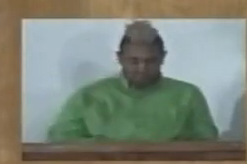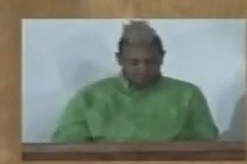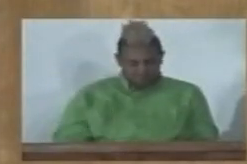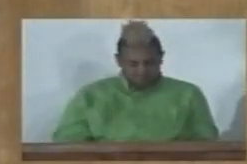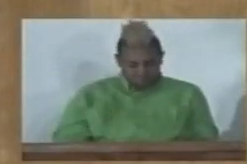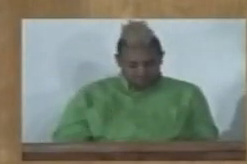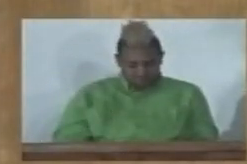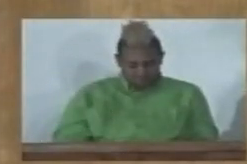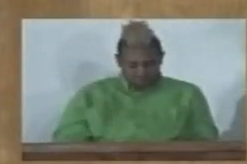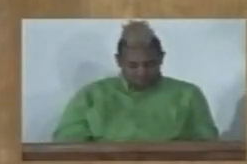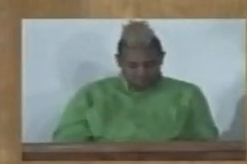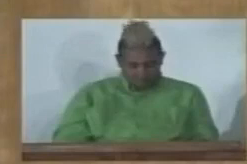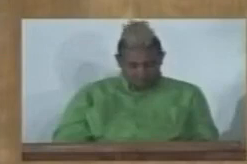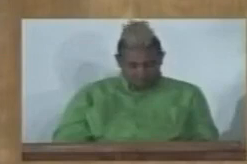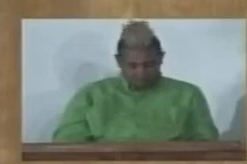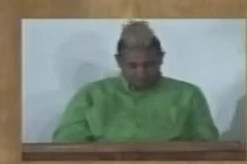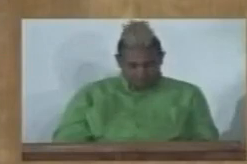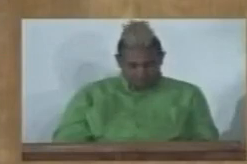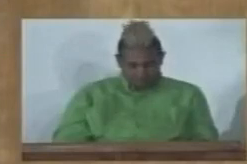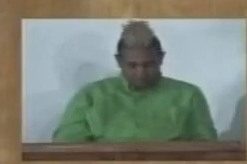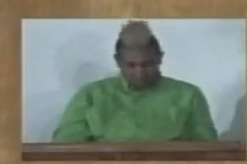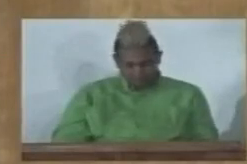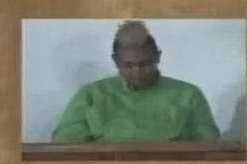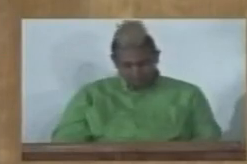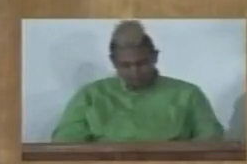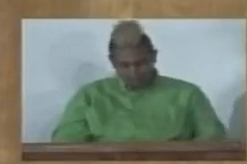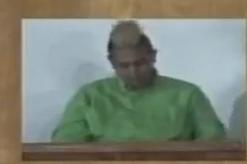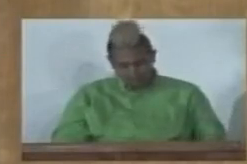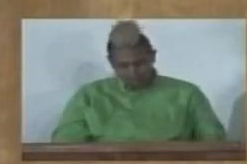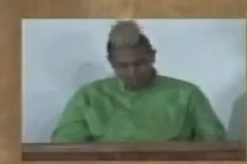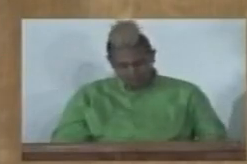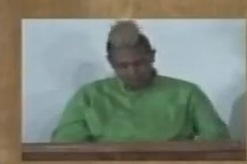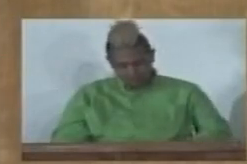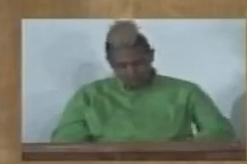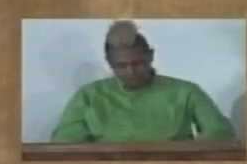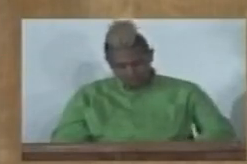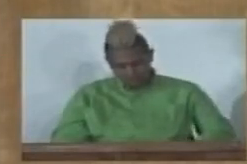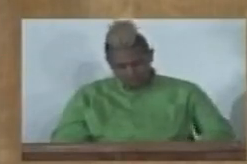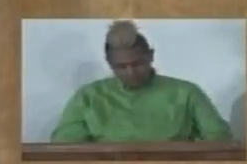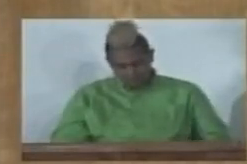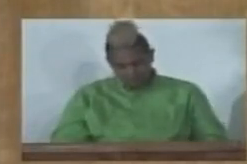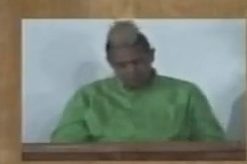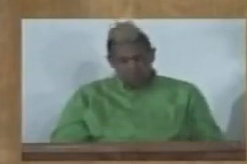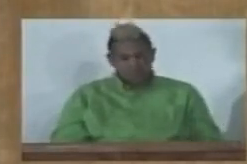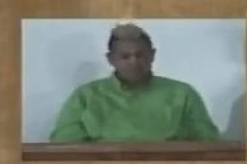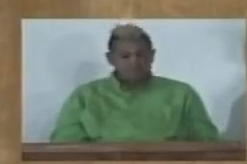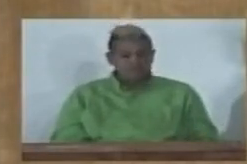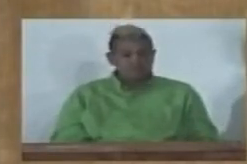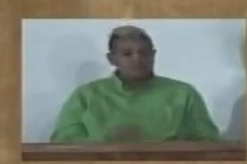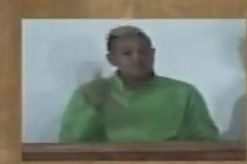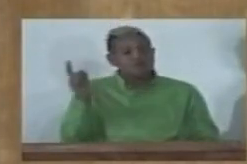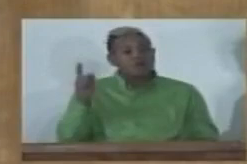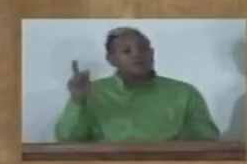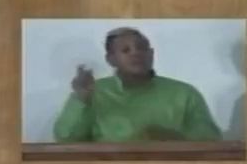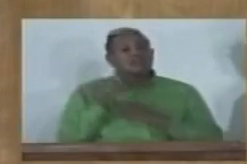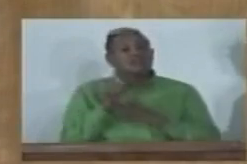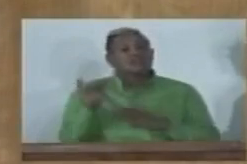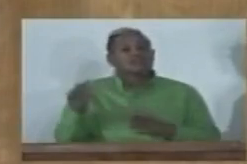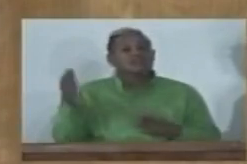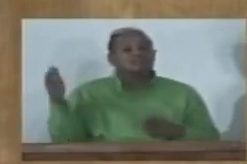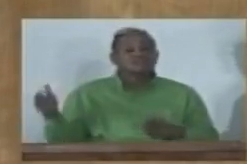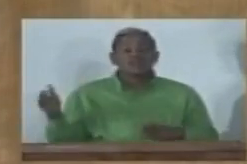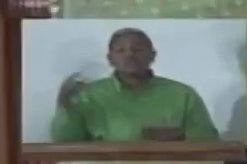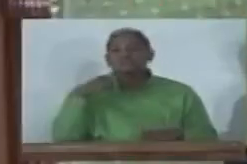that side made the comment that soon Jamaicans will need visa to enter